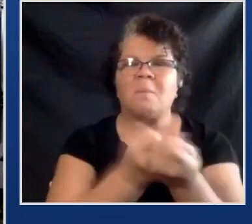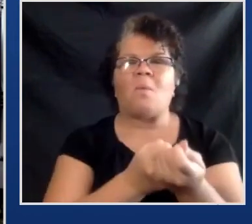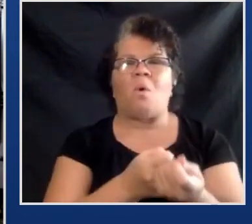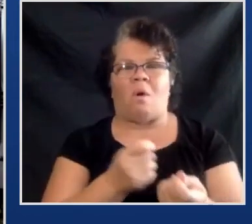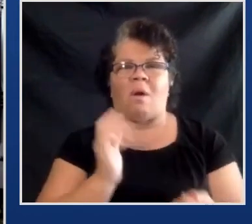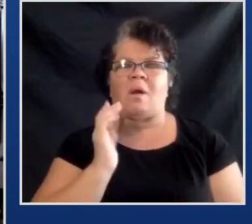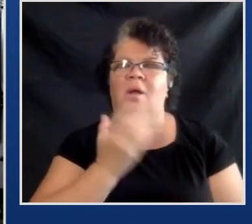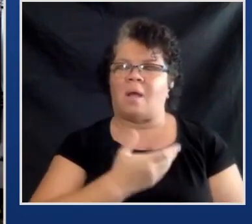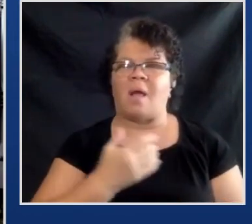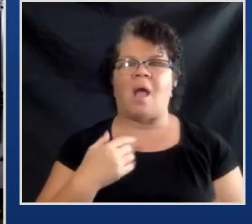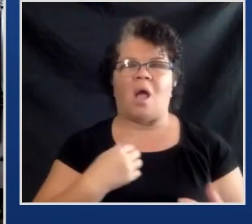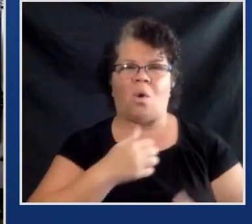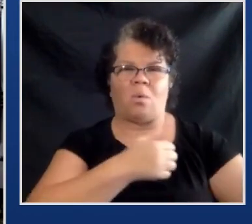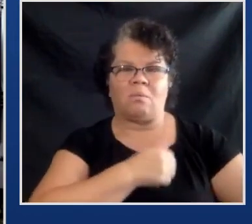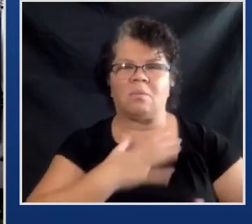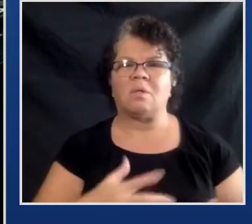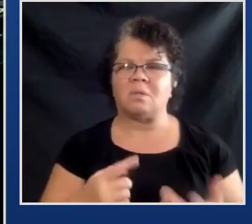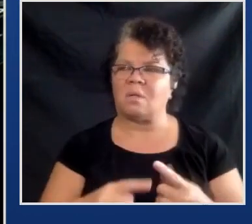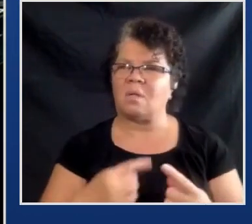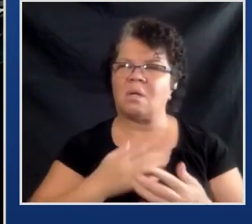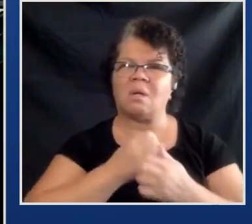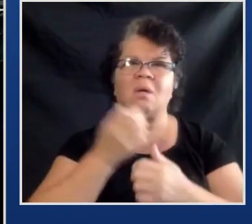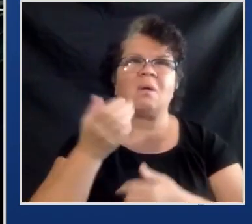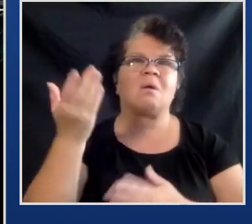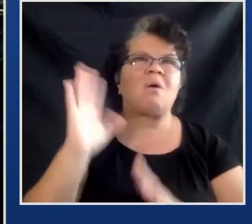them. Look,